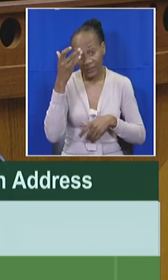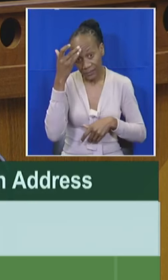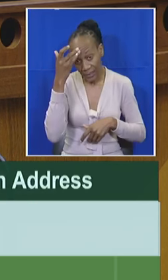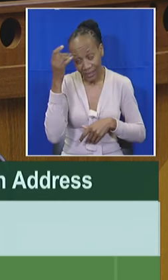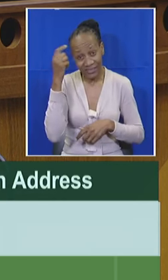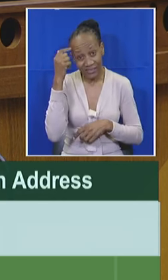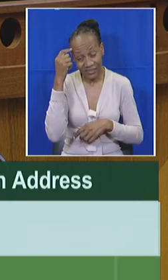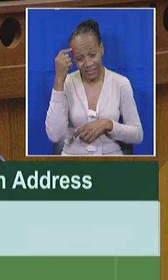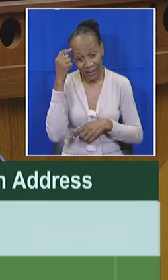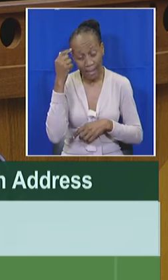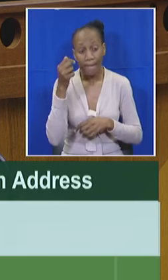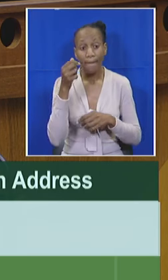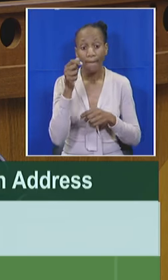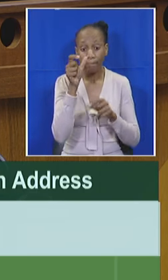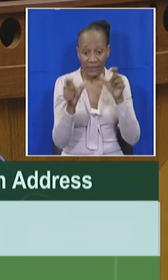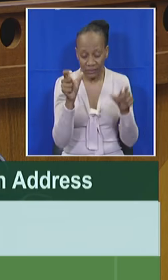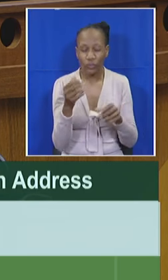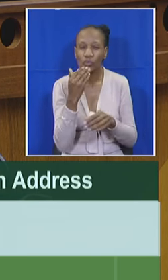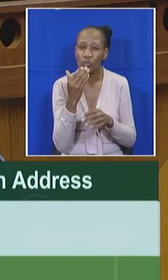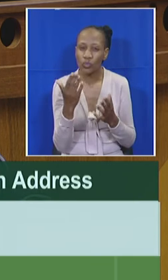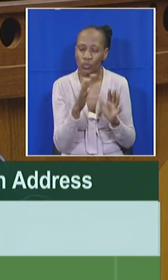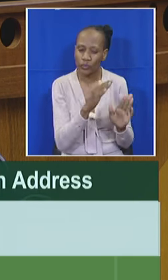who died so